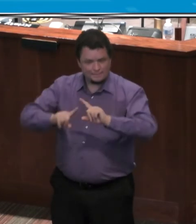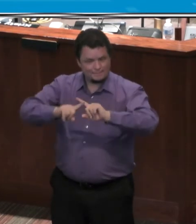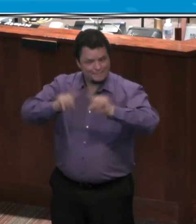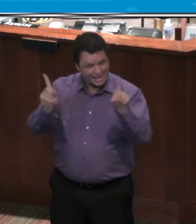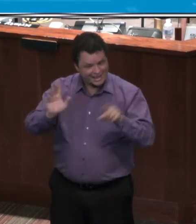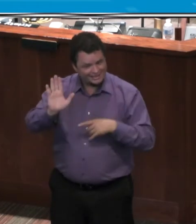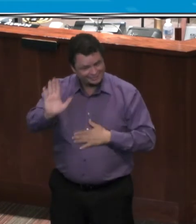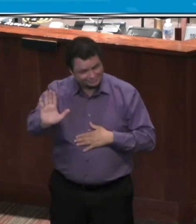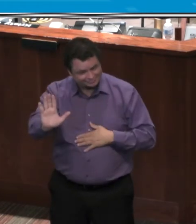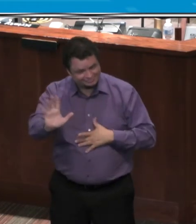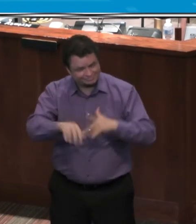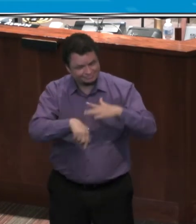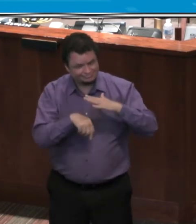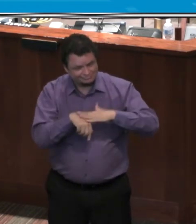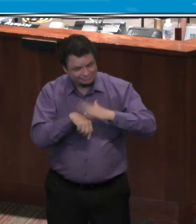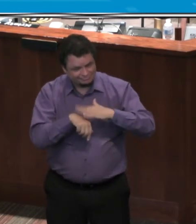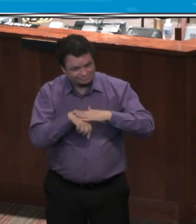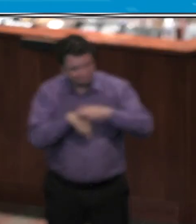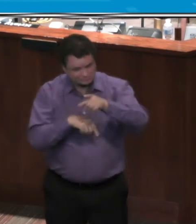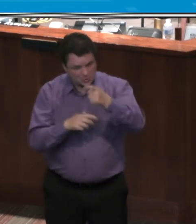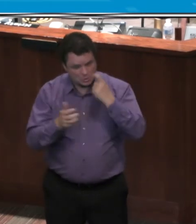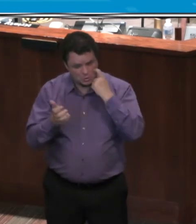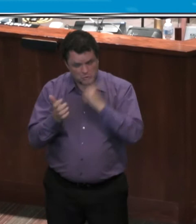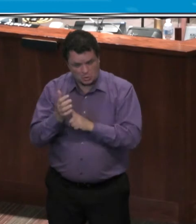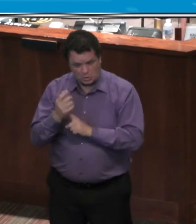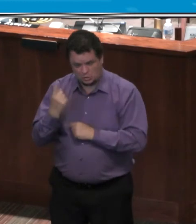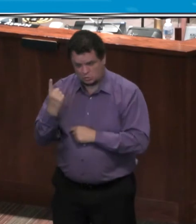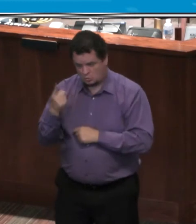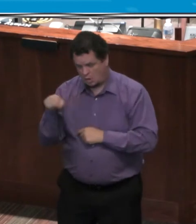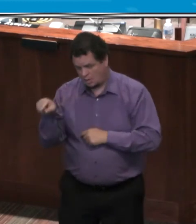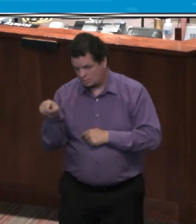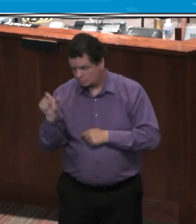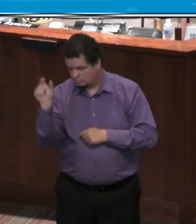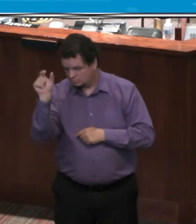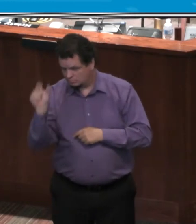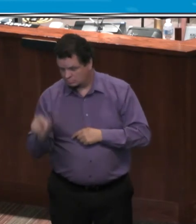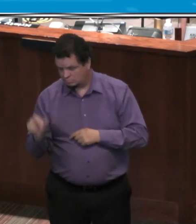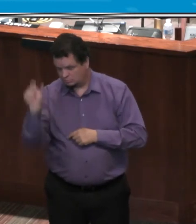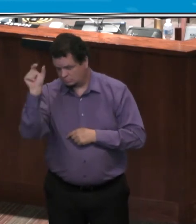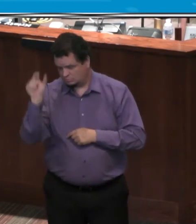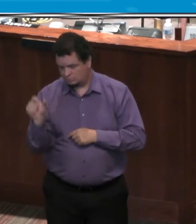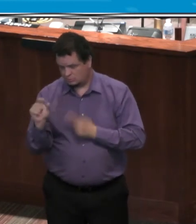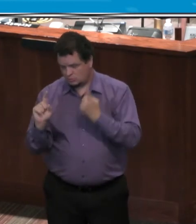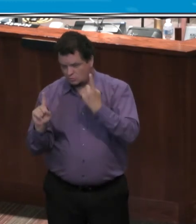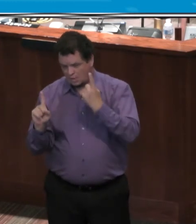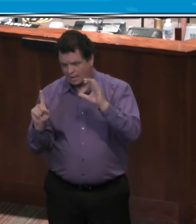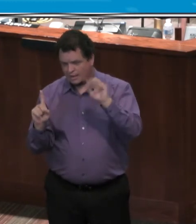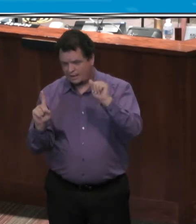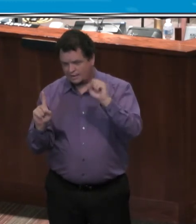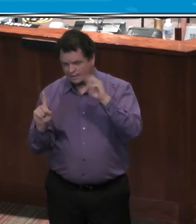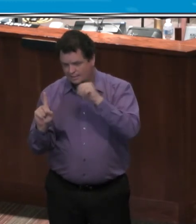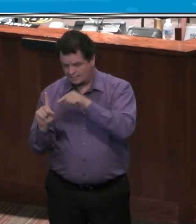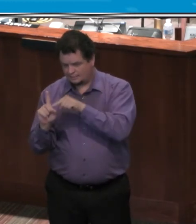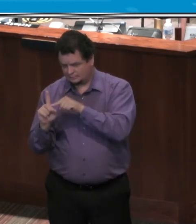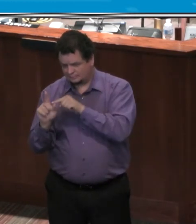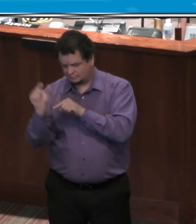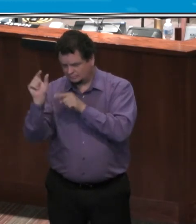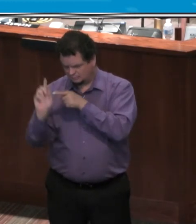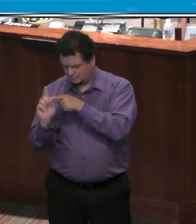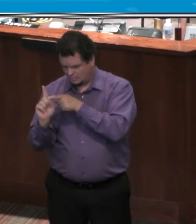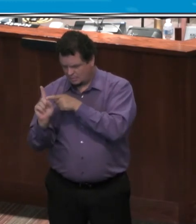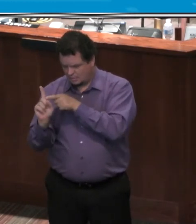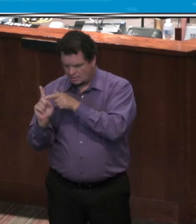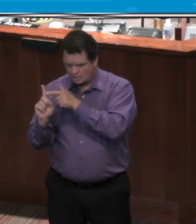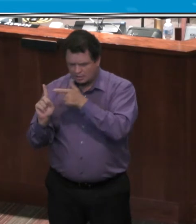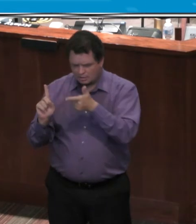one area, you can see that was actually only one case. So naturally there it was 100%. But if you move your mouse across the other periods of time,